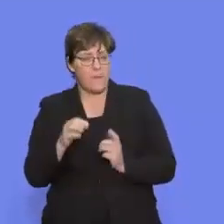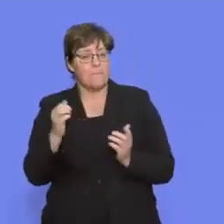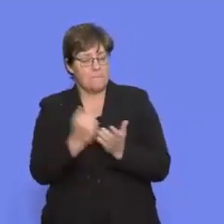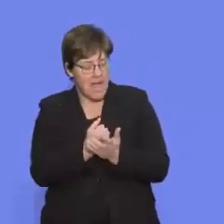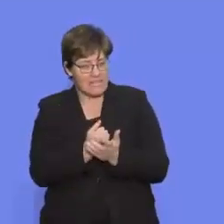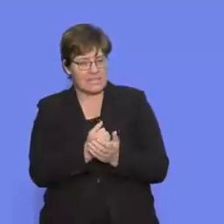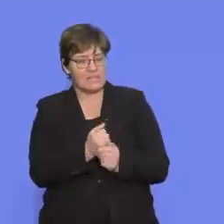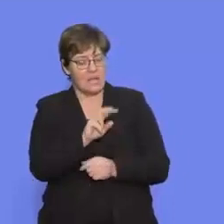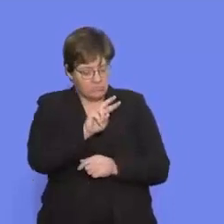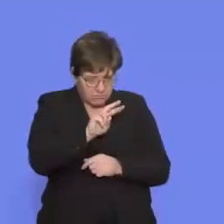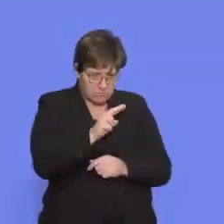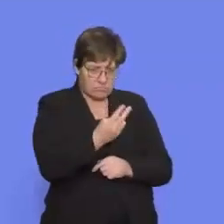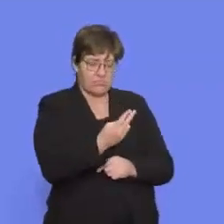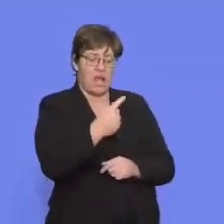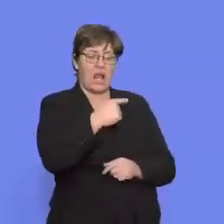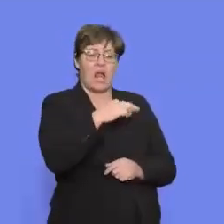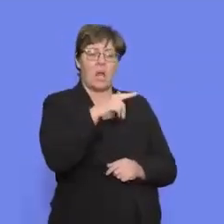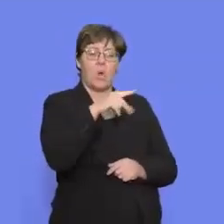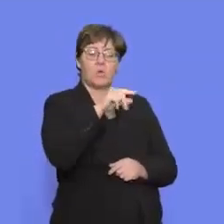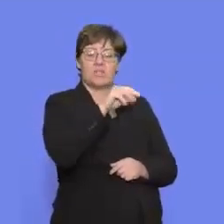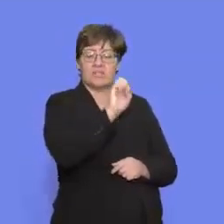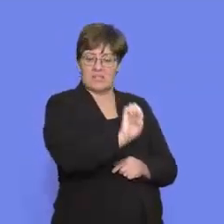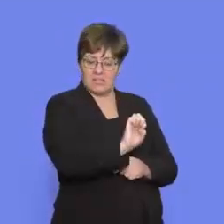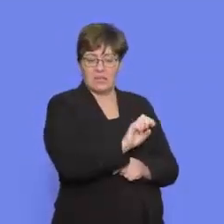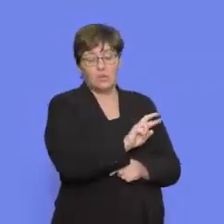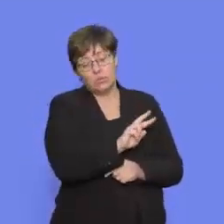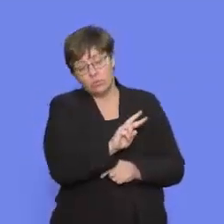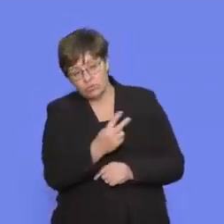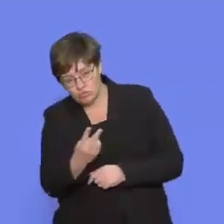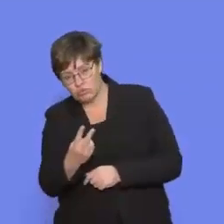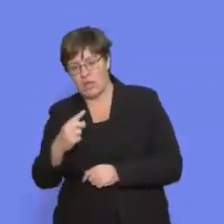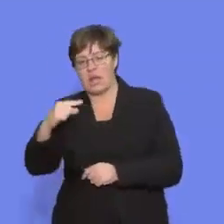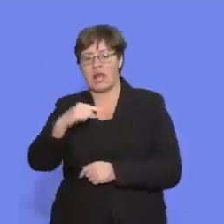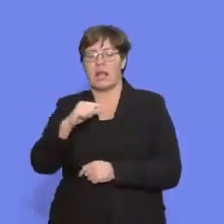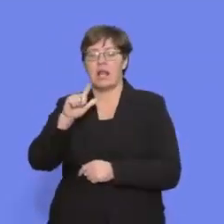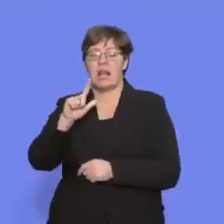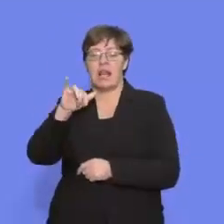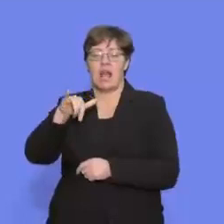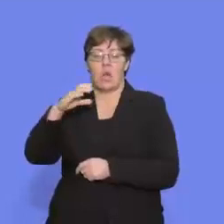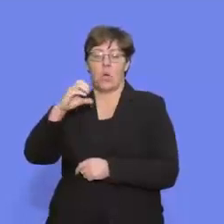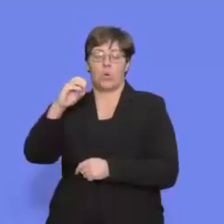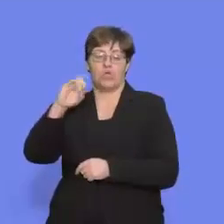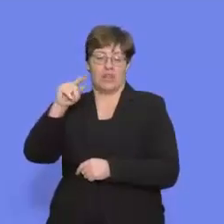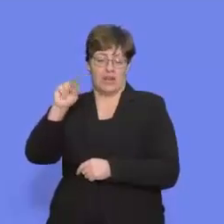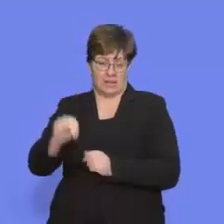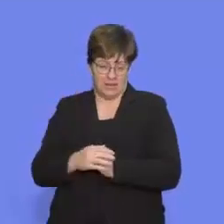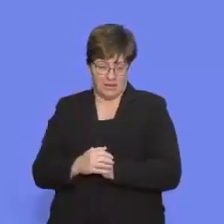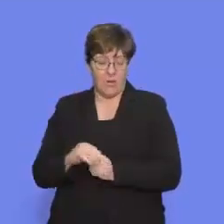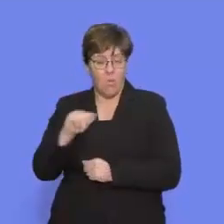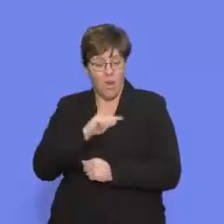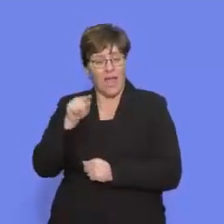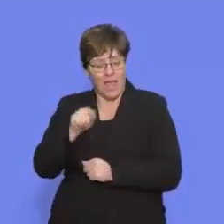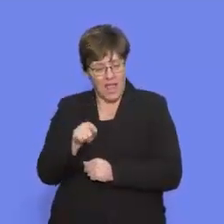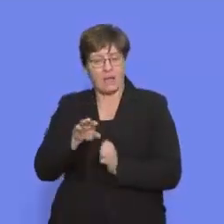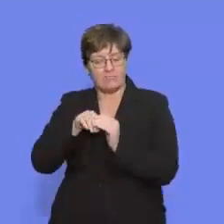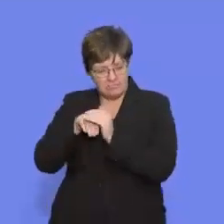glucose into glycogen so that this glycogen can be stored in the liver. And then once